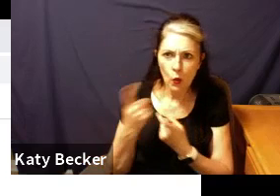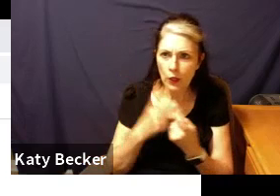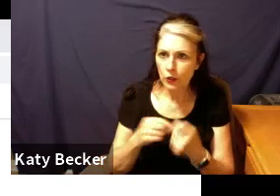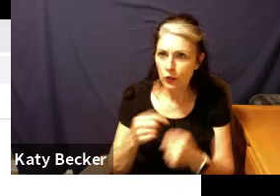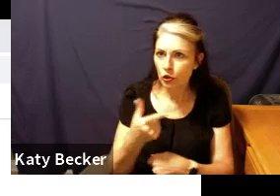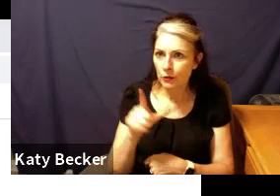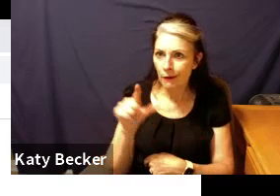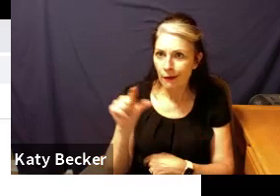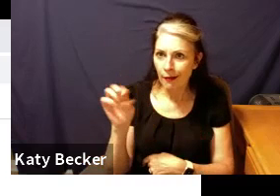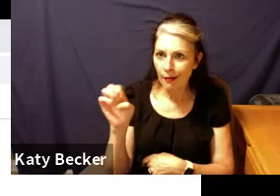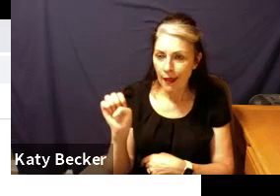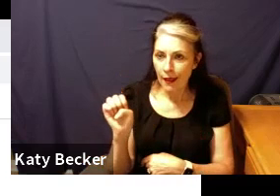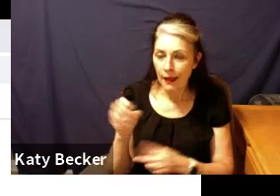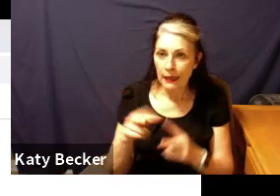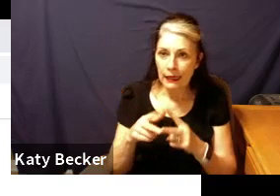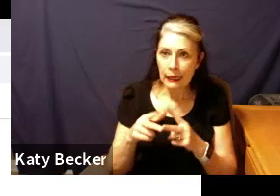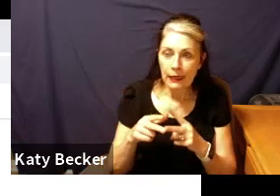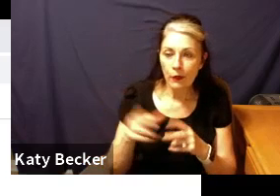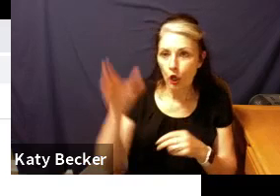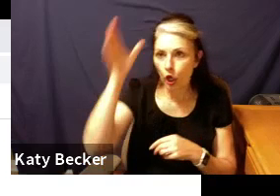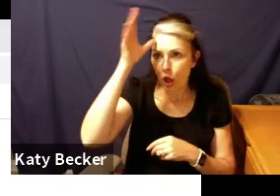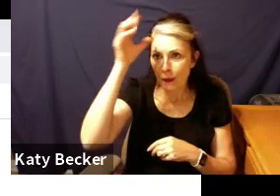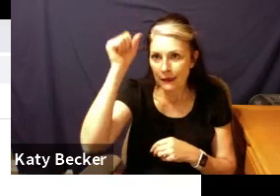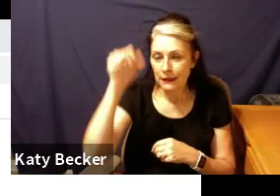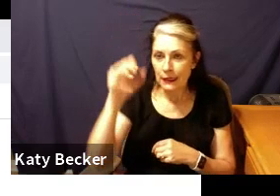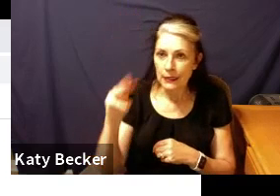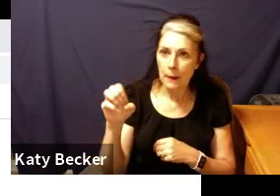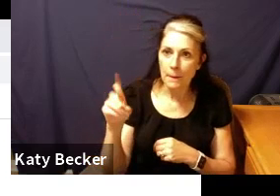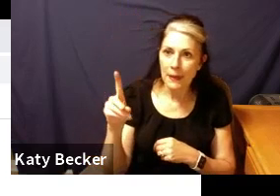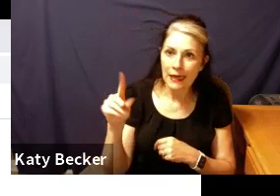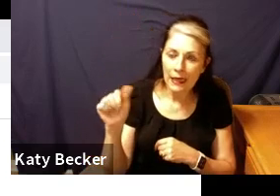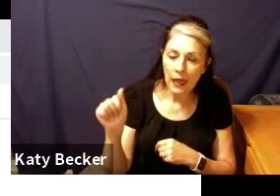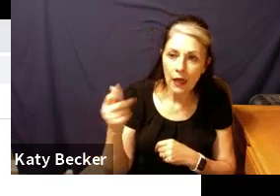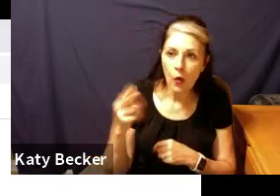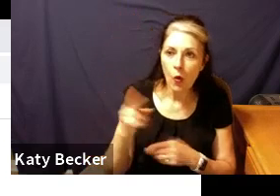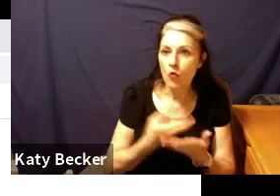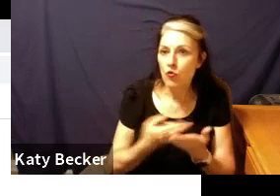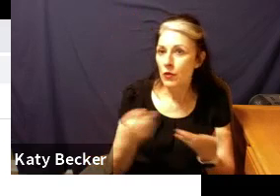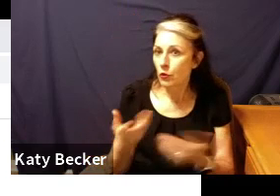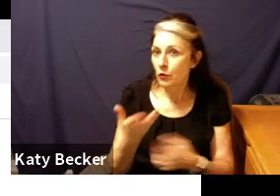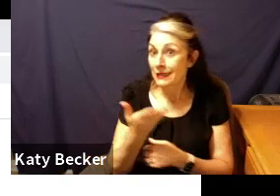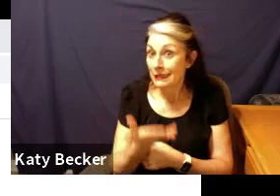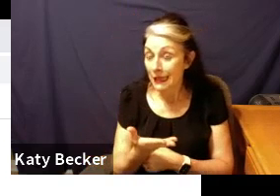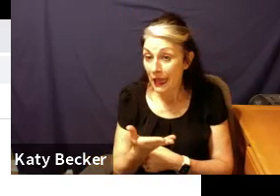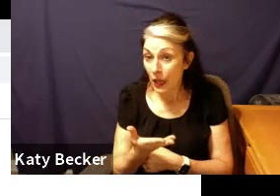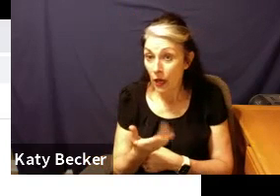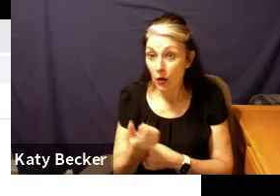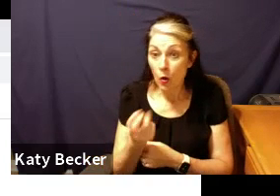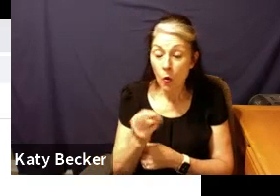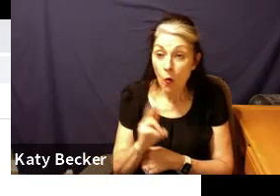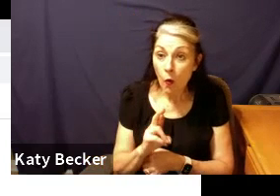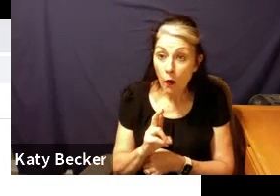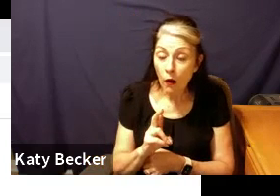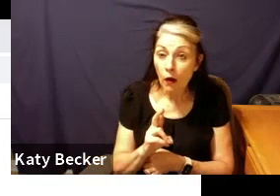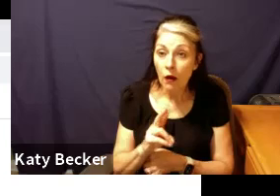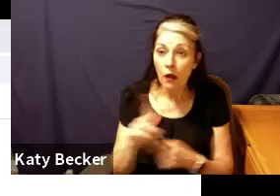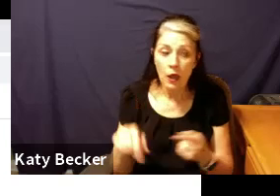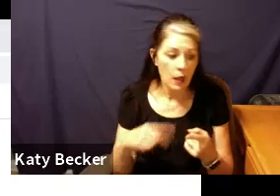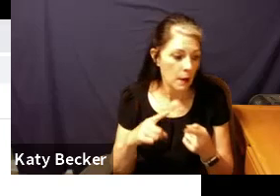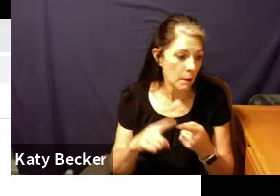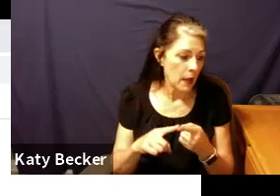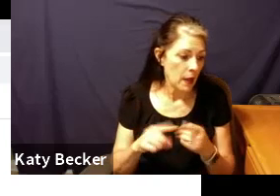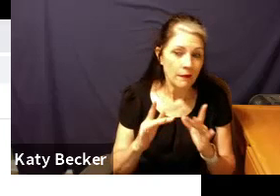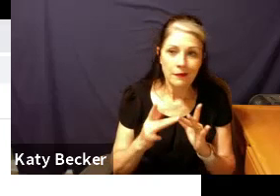Glay, either about Commonsense Media and some of the resources that are there, or about our